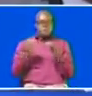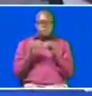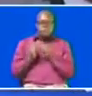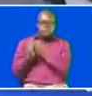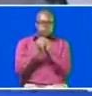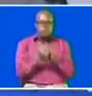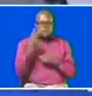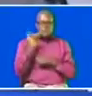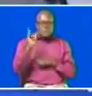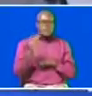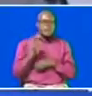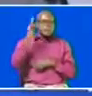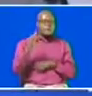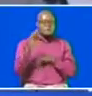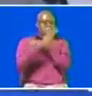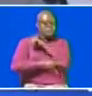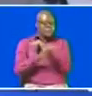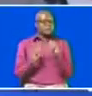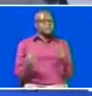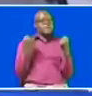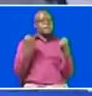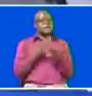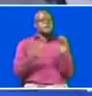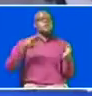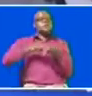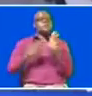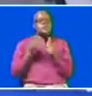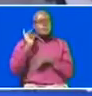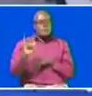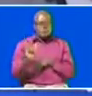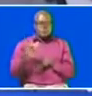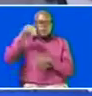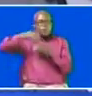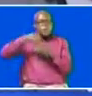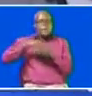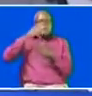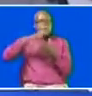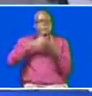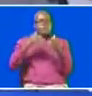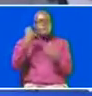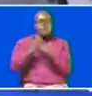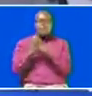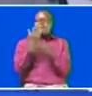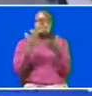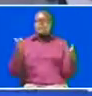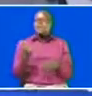seeing that the future of our country is secure, it doesn't mean that within that framework, things that are wrong